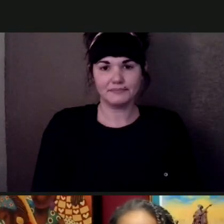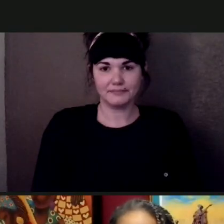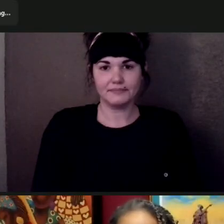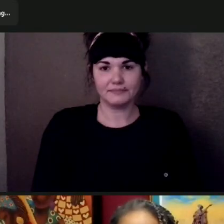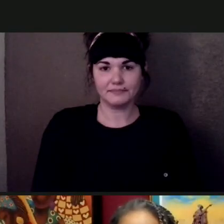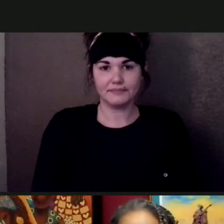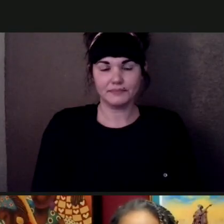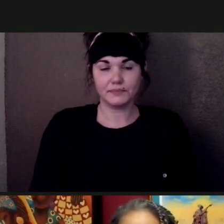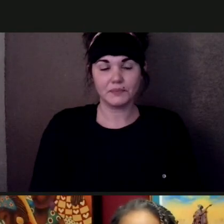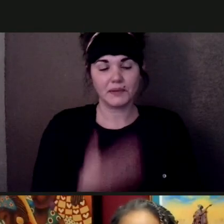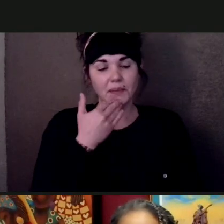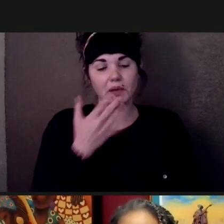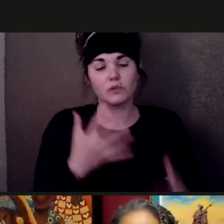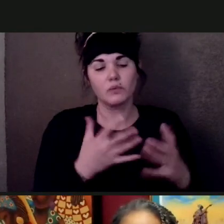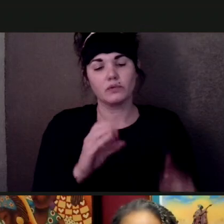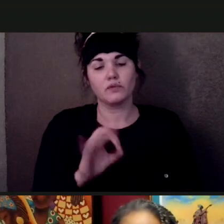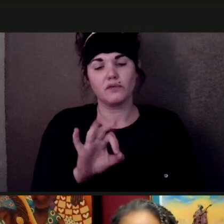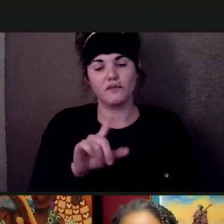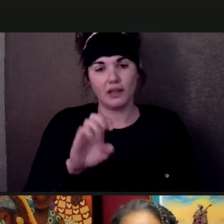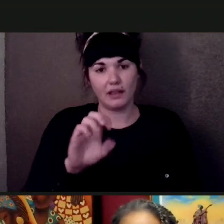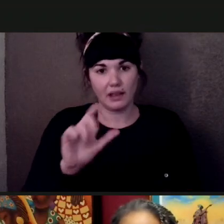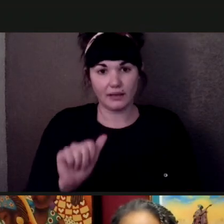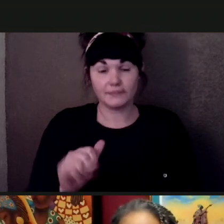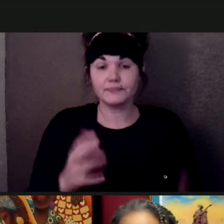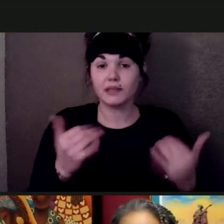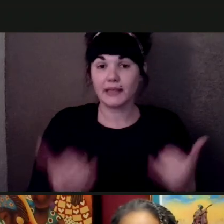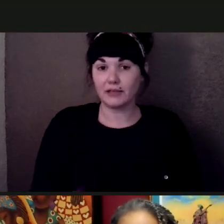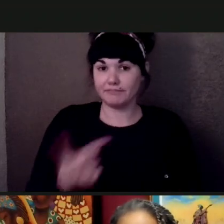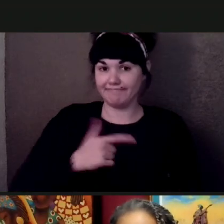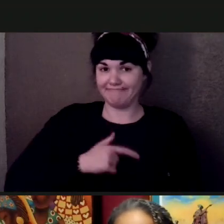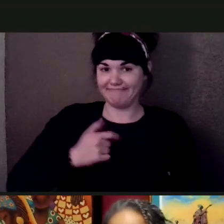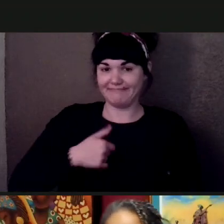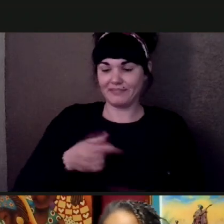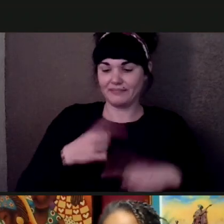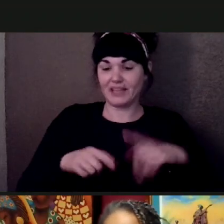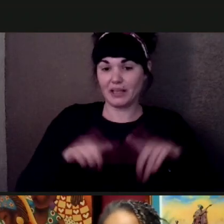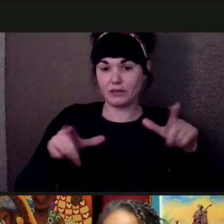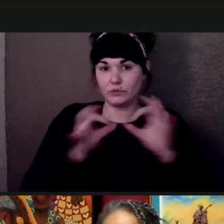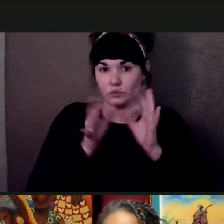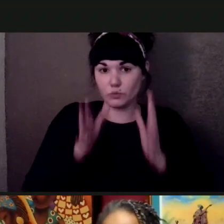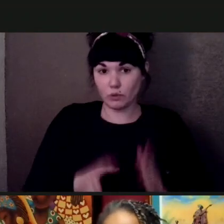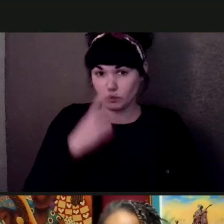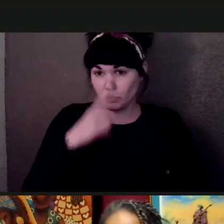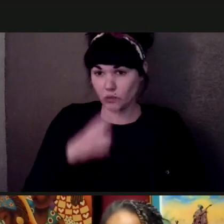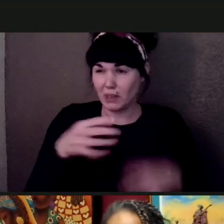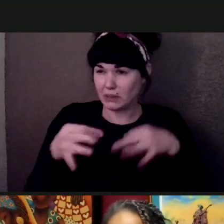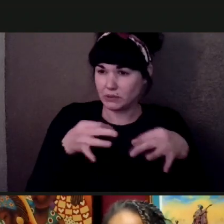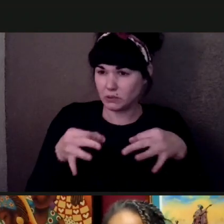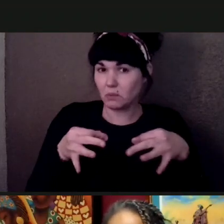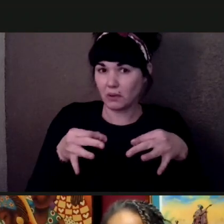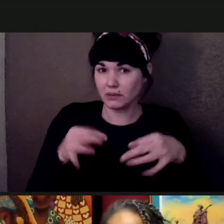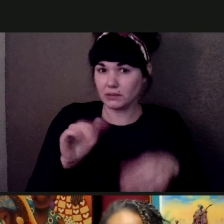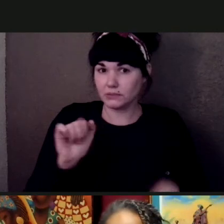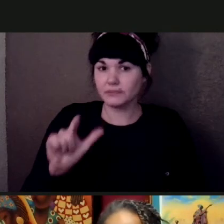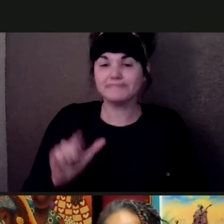Thank you so much, Ophelia. And then Katie, could you please share the instructions for ASL one more time?